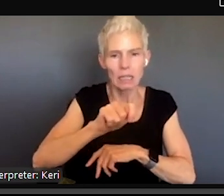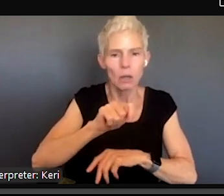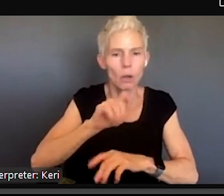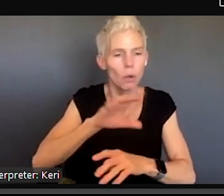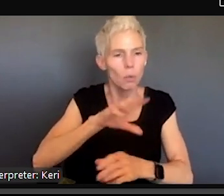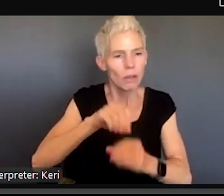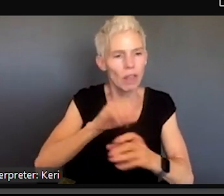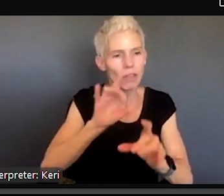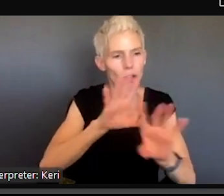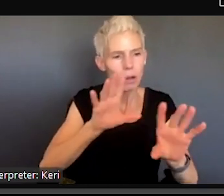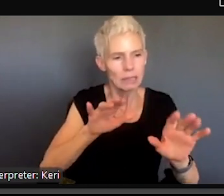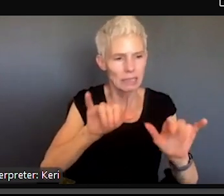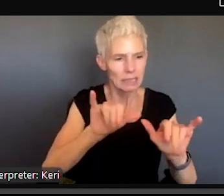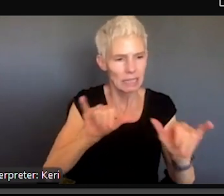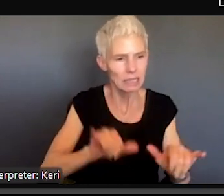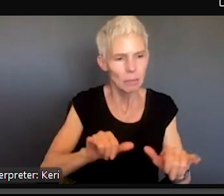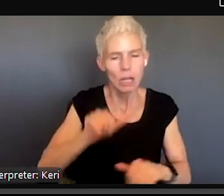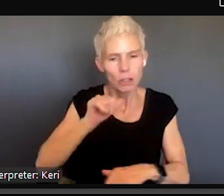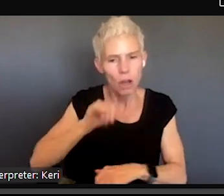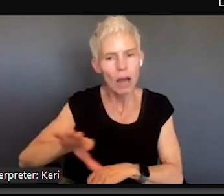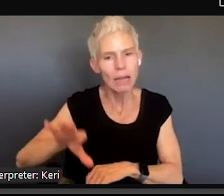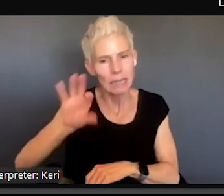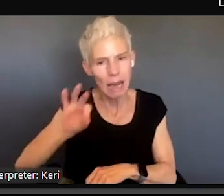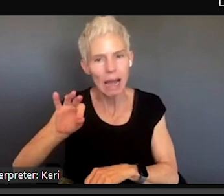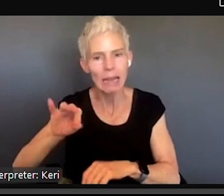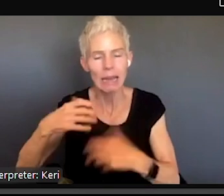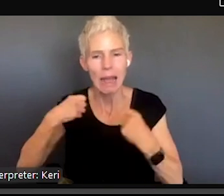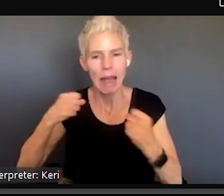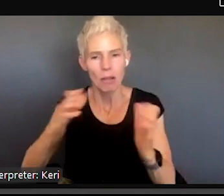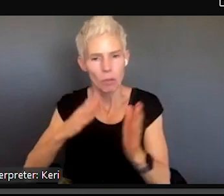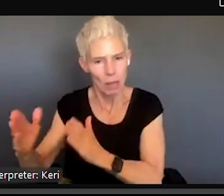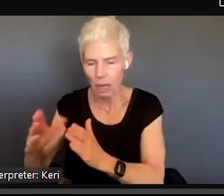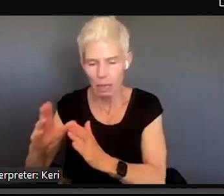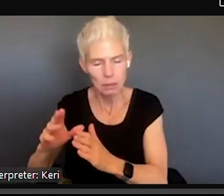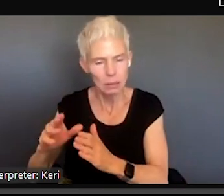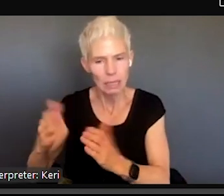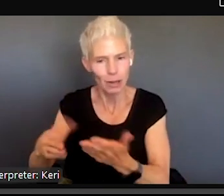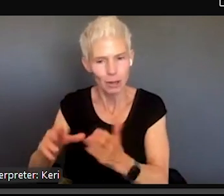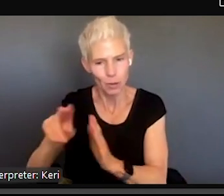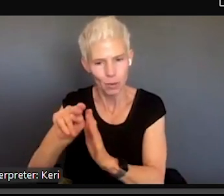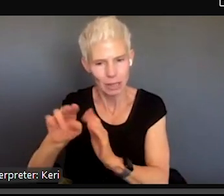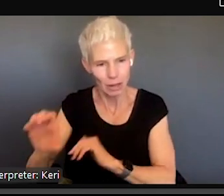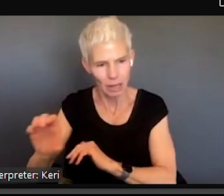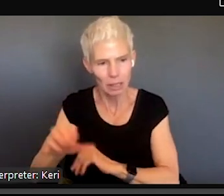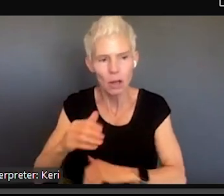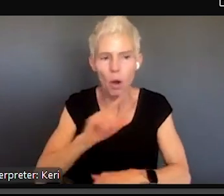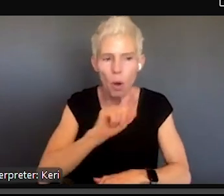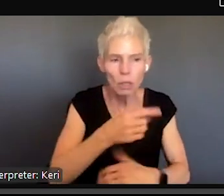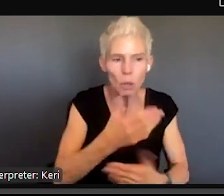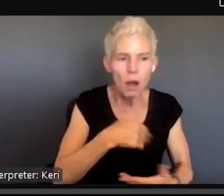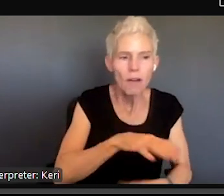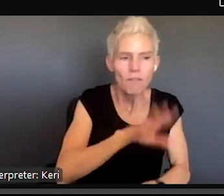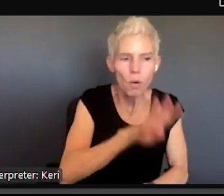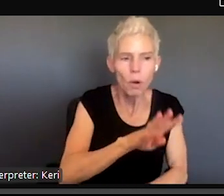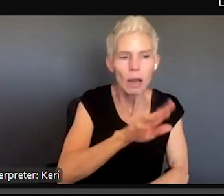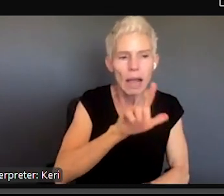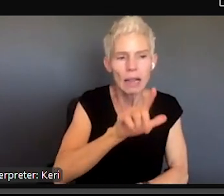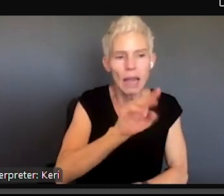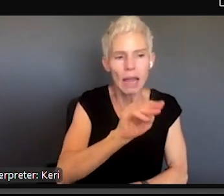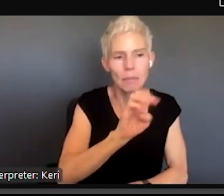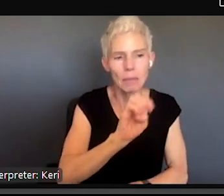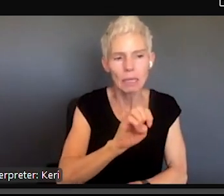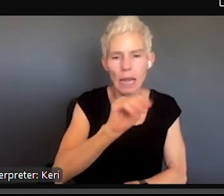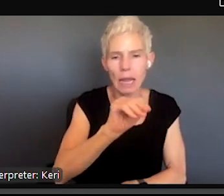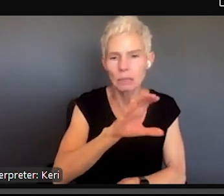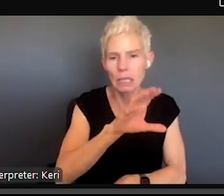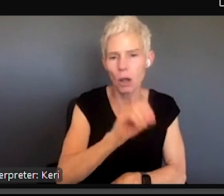like we have in North Carolina, but the 4 LME MCOs. The 4 LME MCOs are responsible